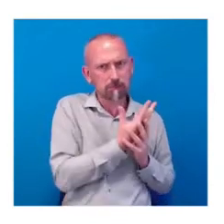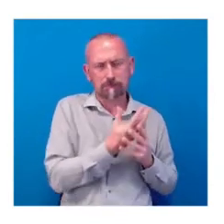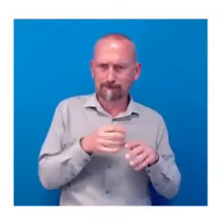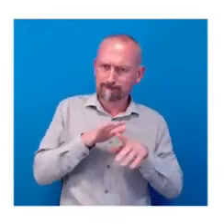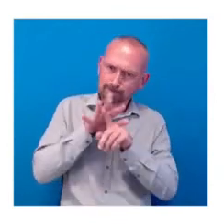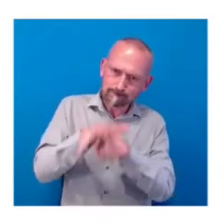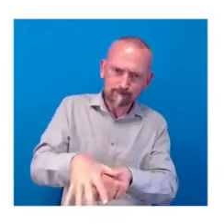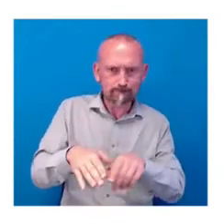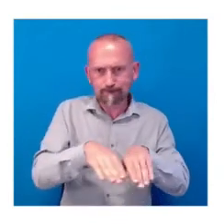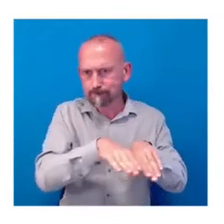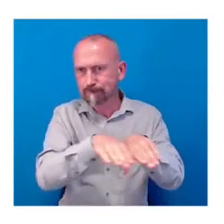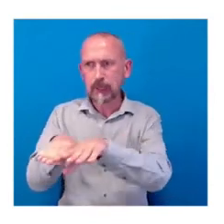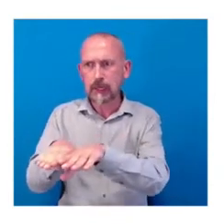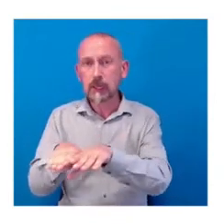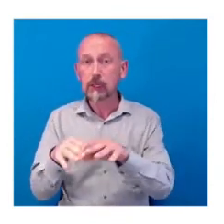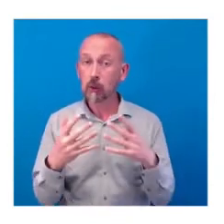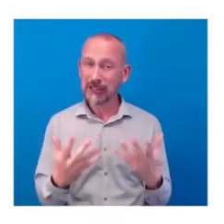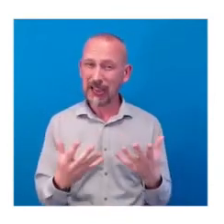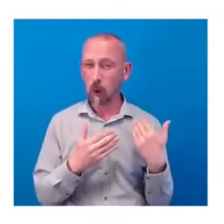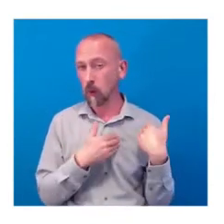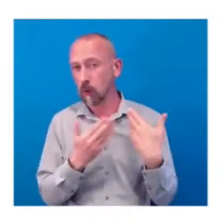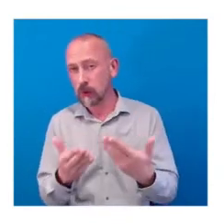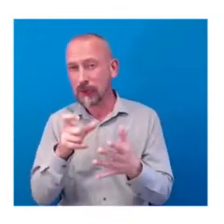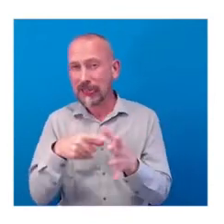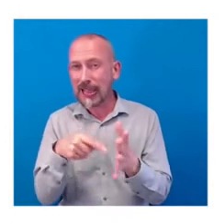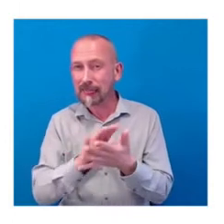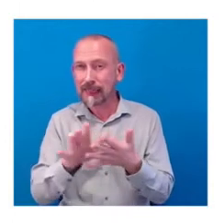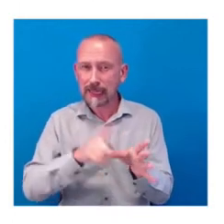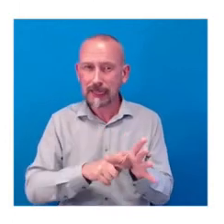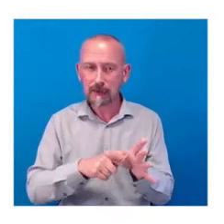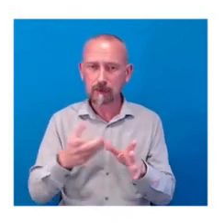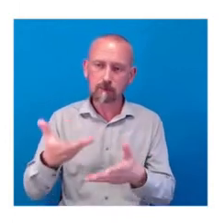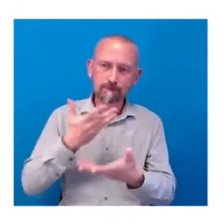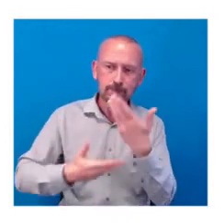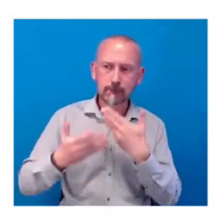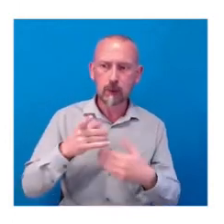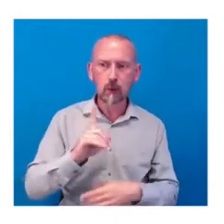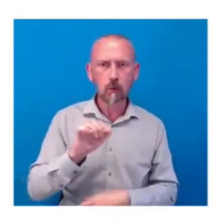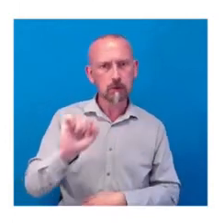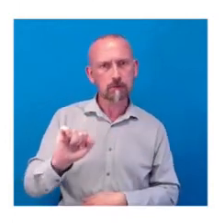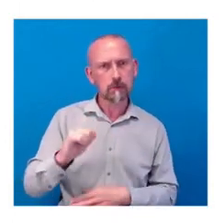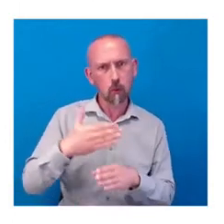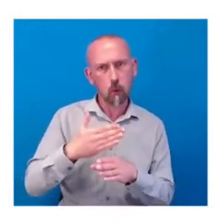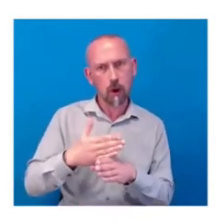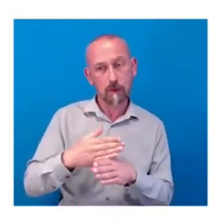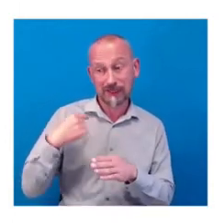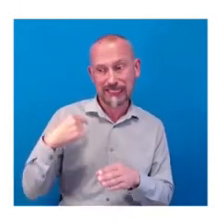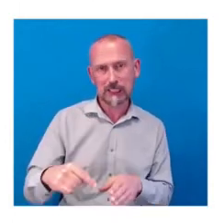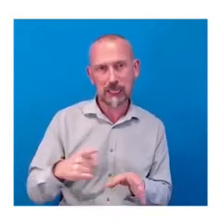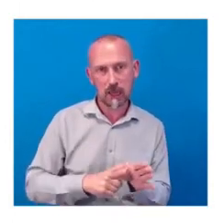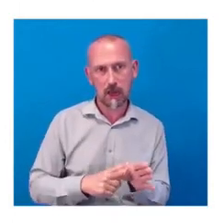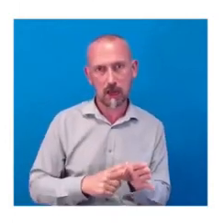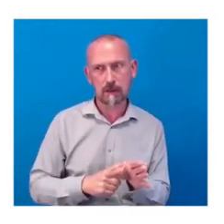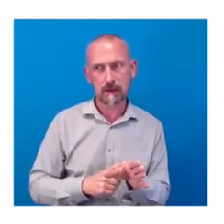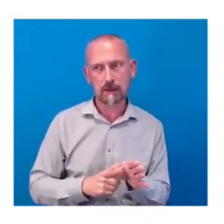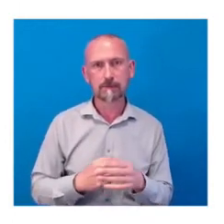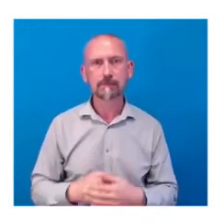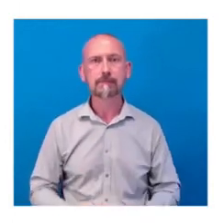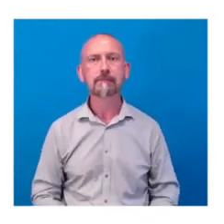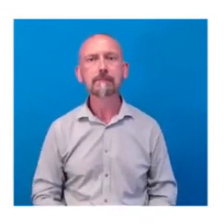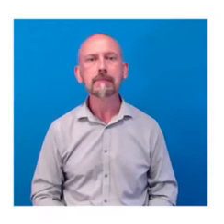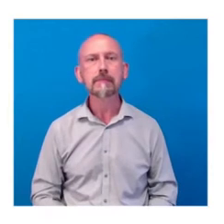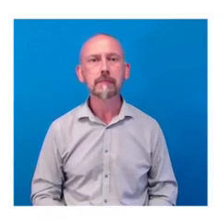this point to talk about what you've been doing this year? Yes, of course you can. I'm rather upset